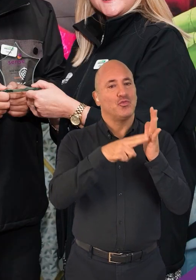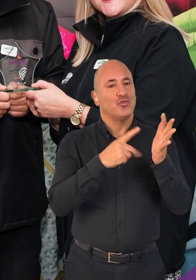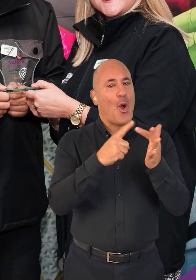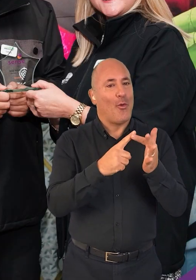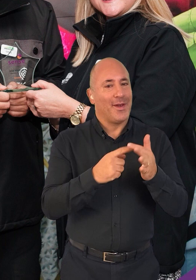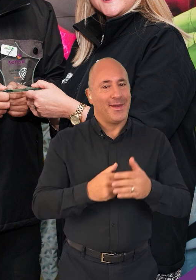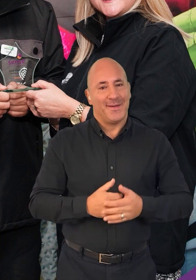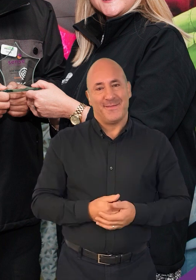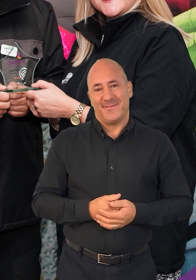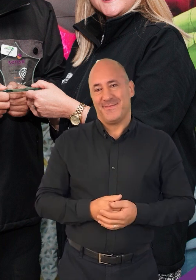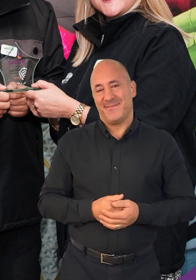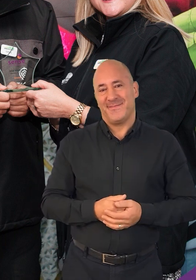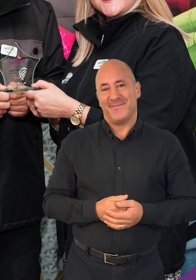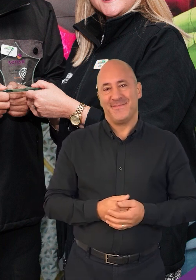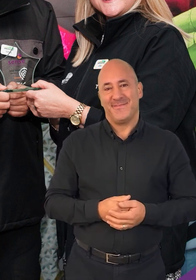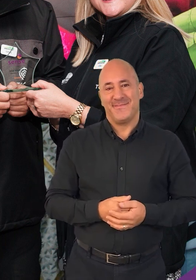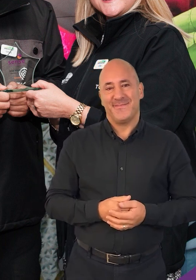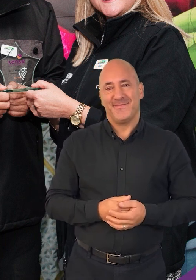Snowzone.